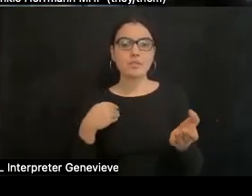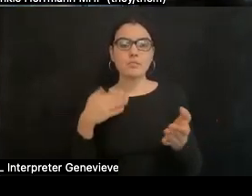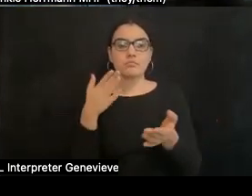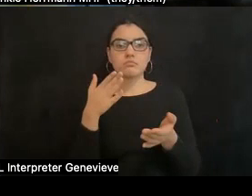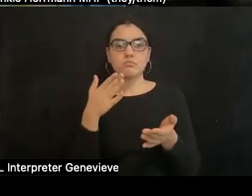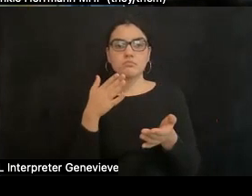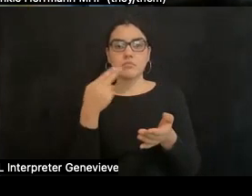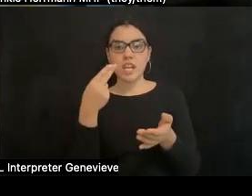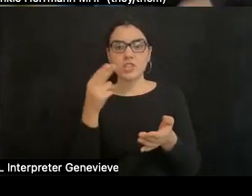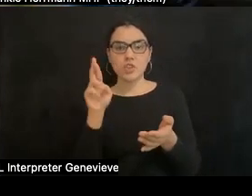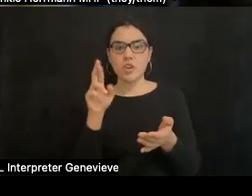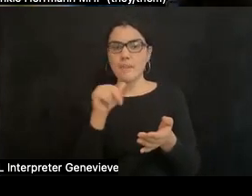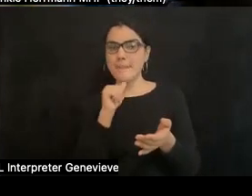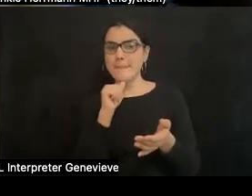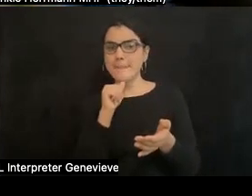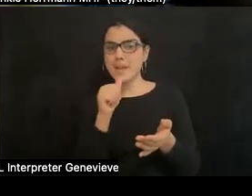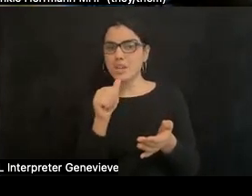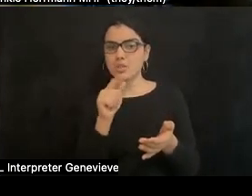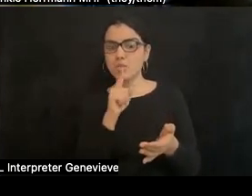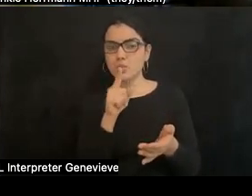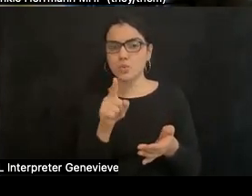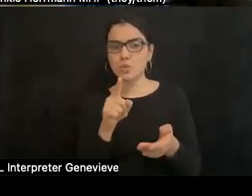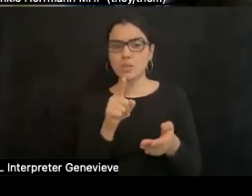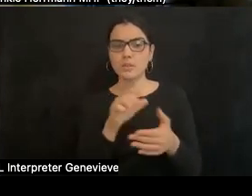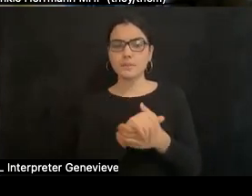not sure. But